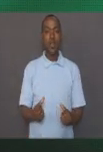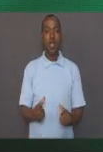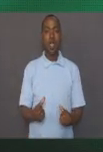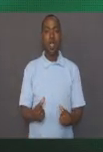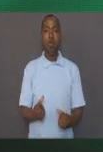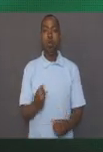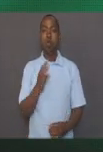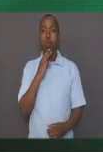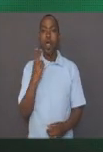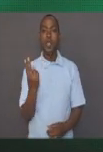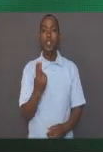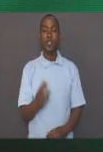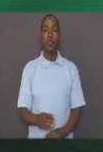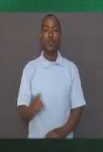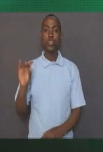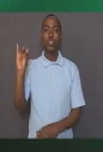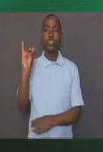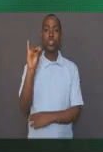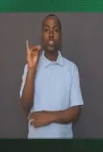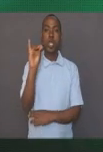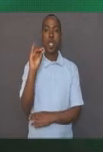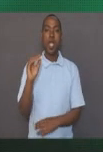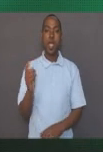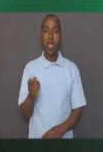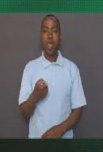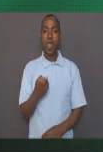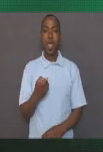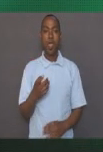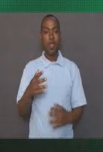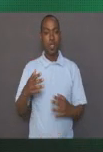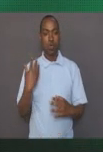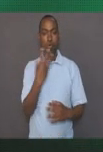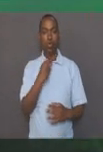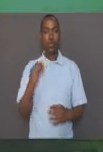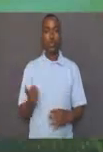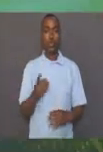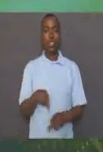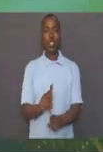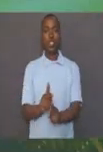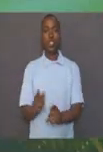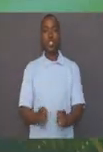uses, forestry, and mechanized farming.